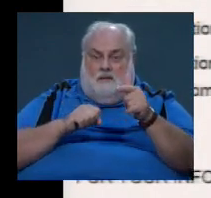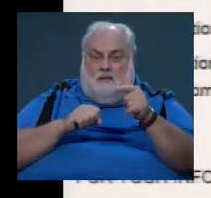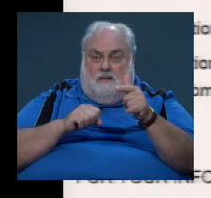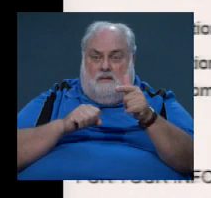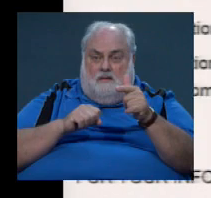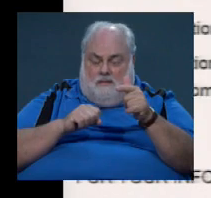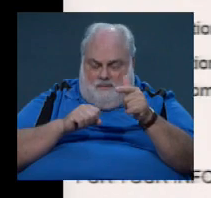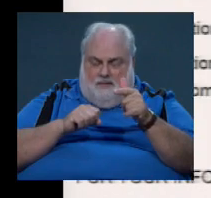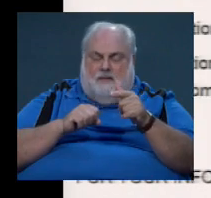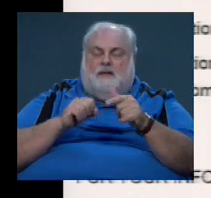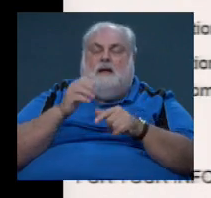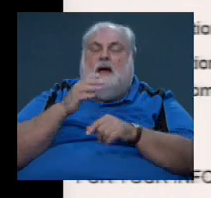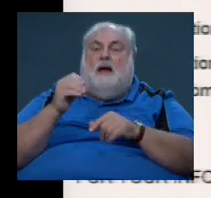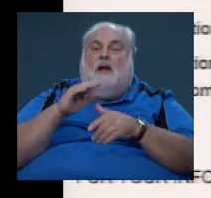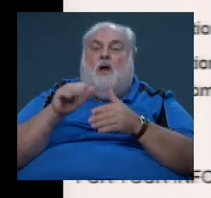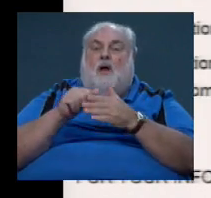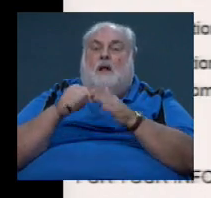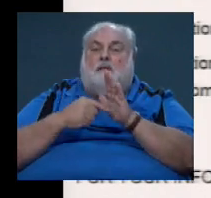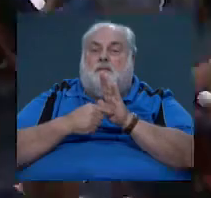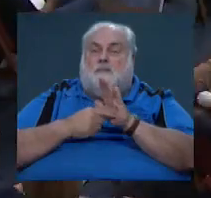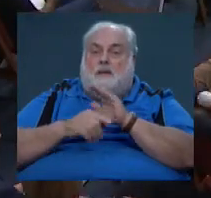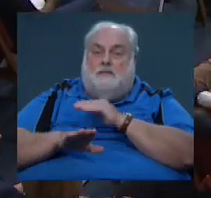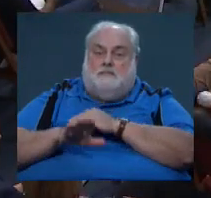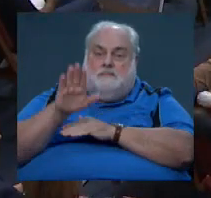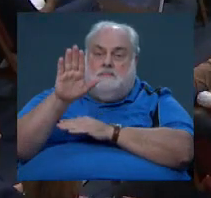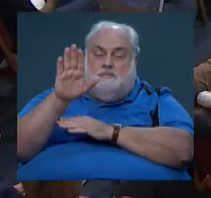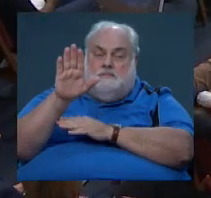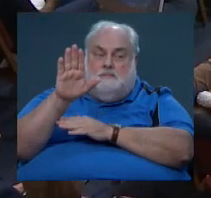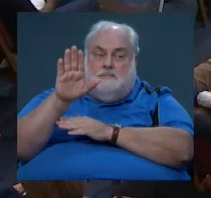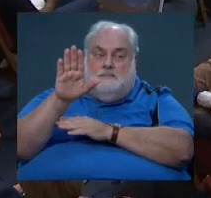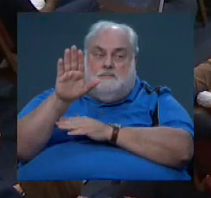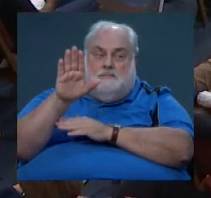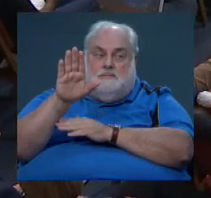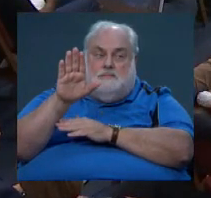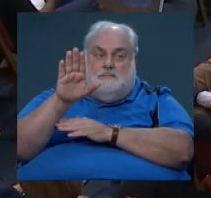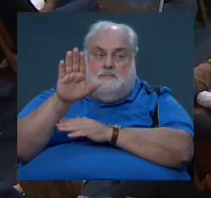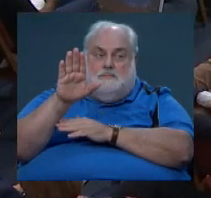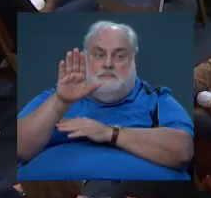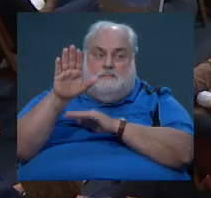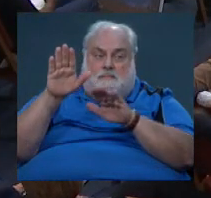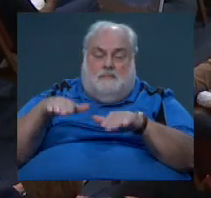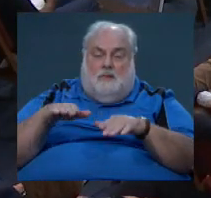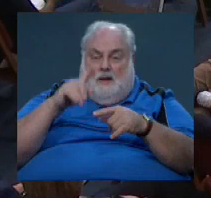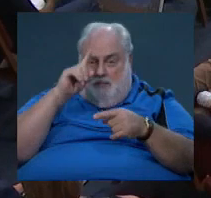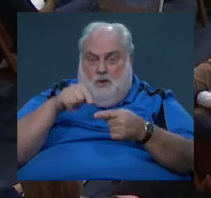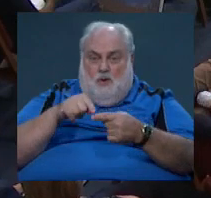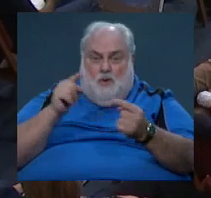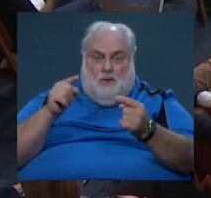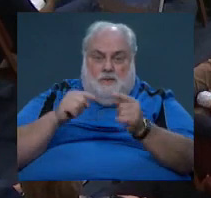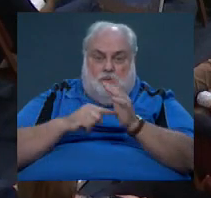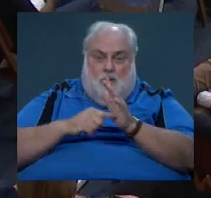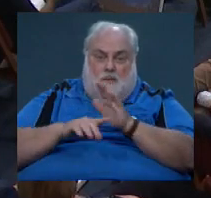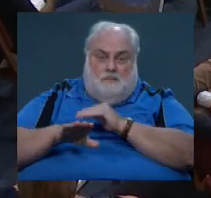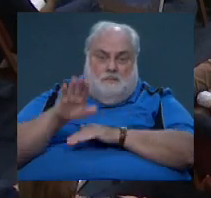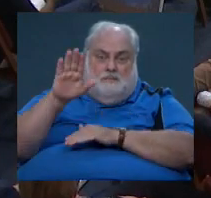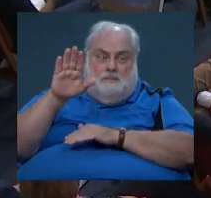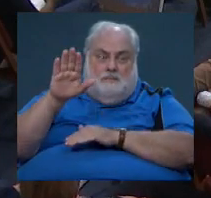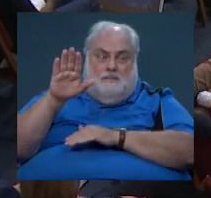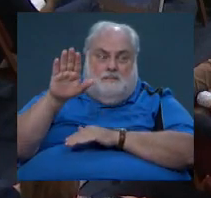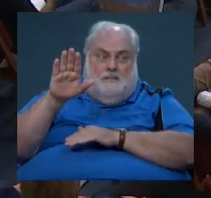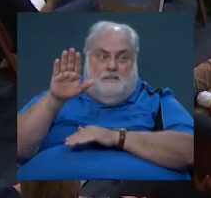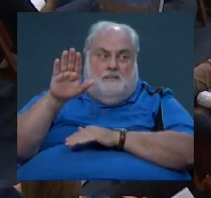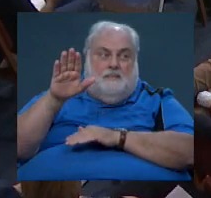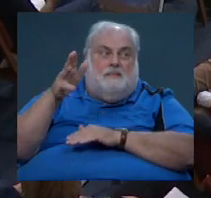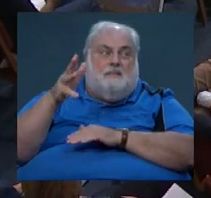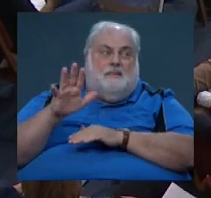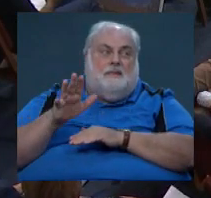second? Second. All in favor of the consent, raise your hand. And those opposed?